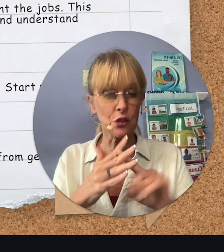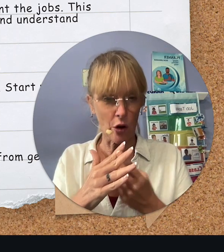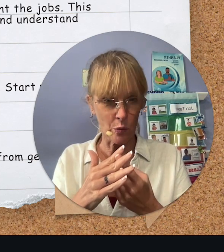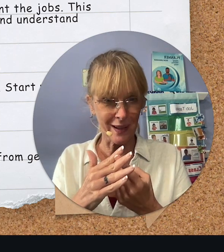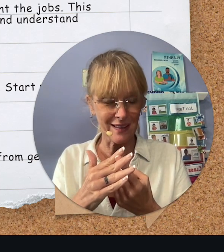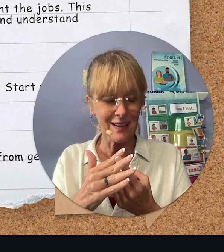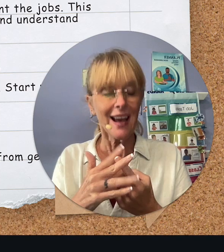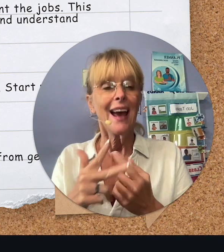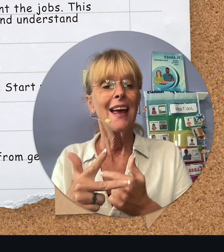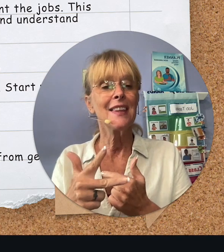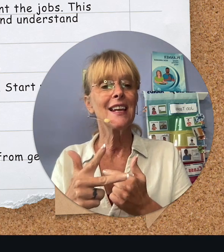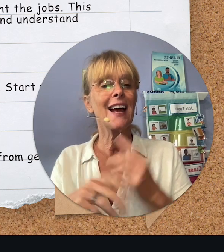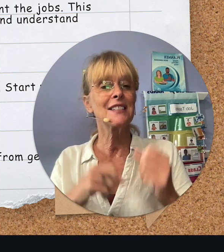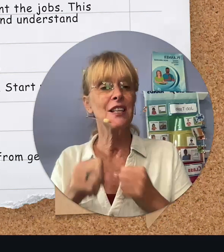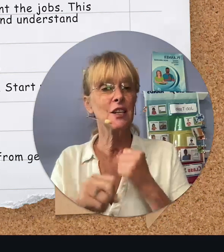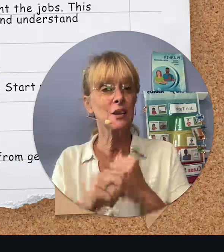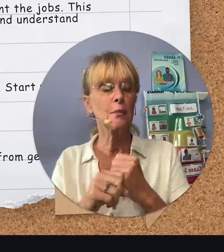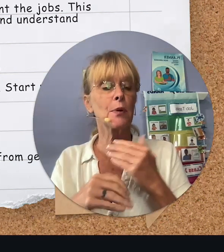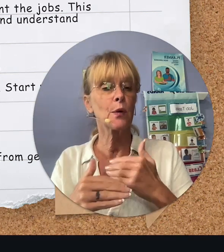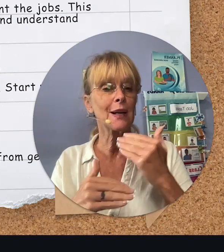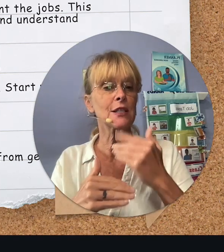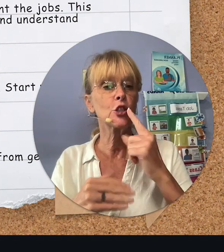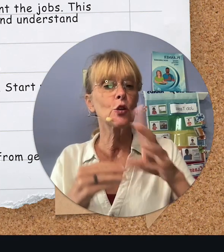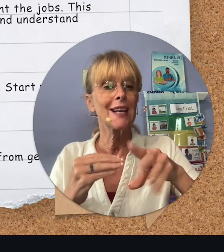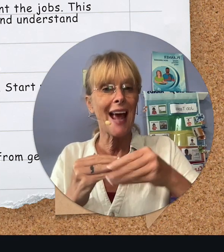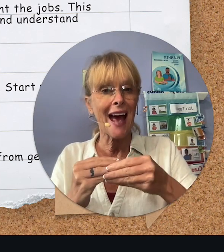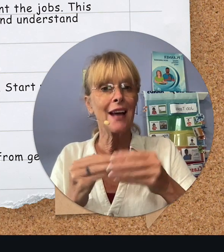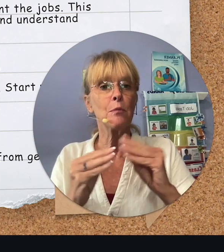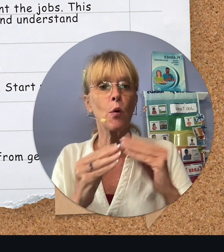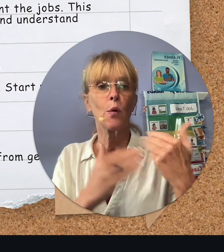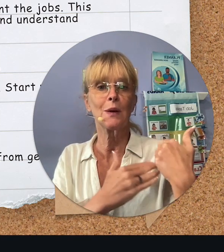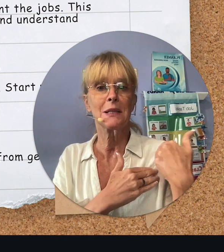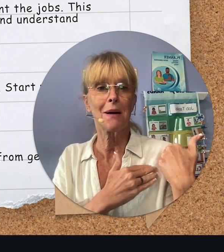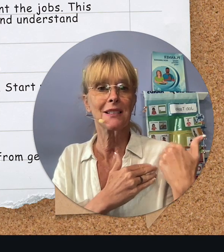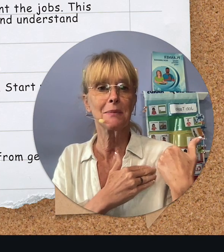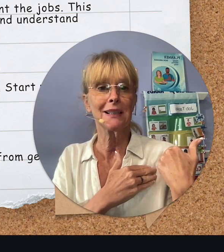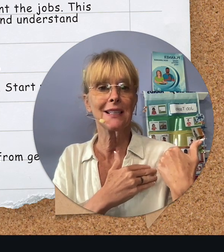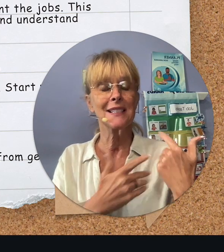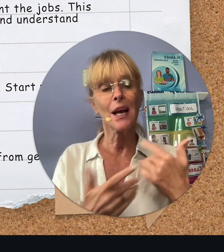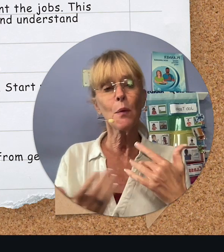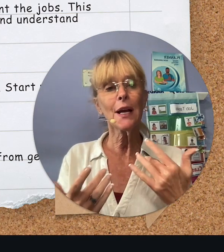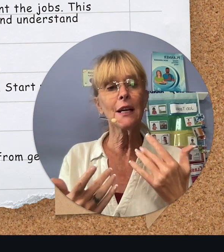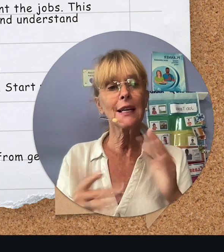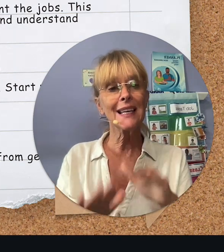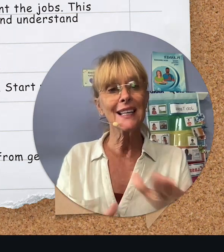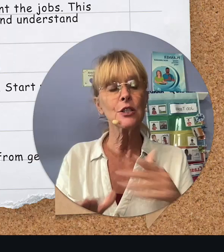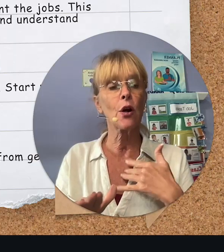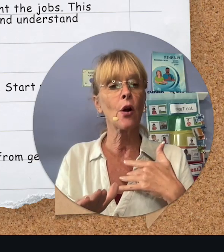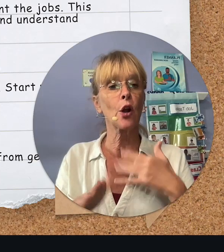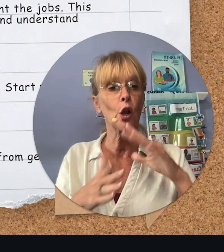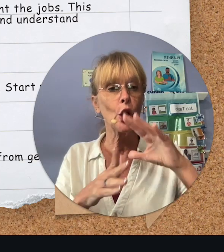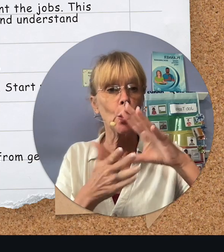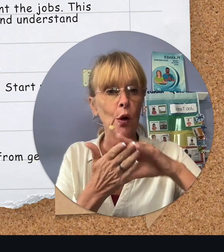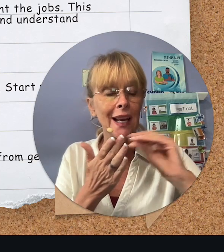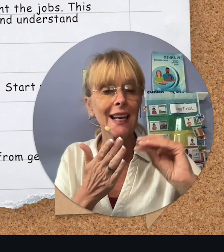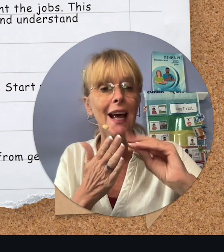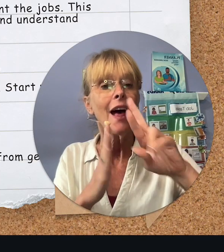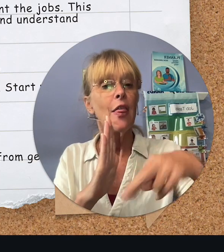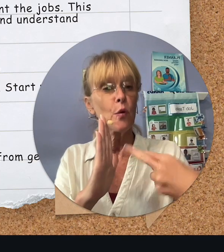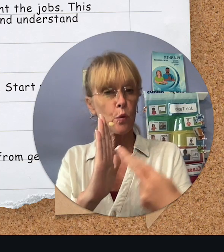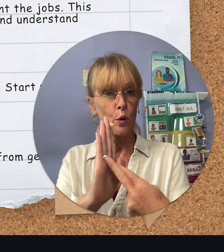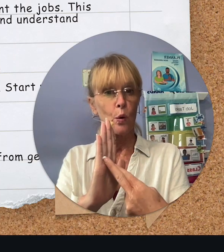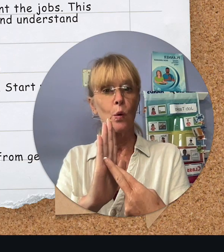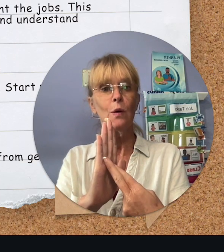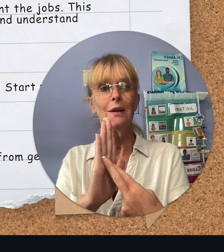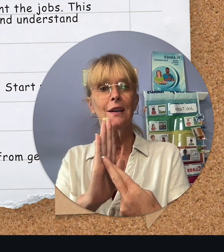to start with. And then as the year progresses, you can add more responsibilities. That way, kids are learning